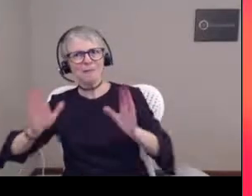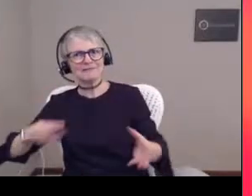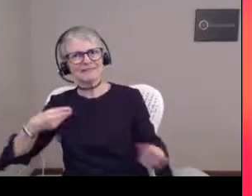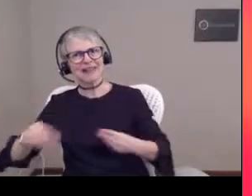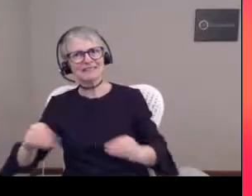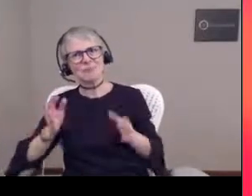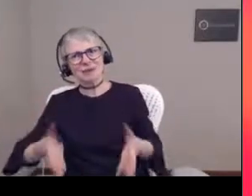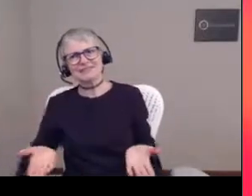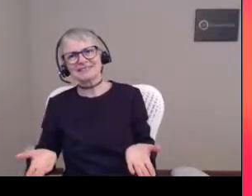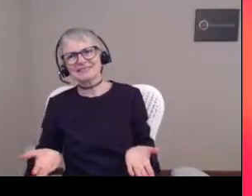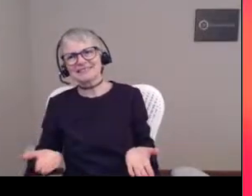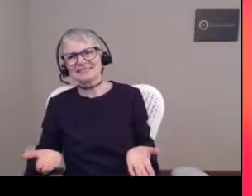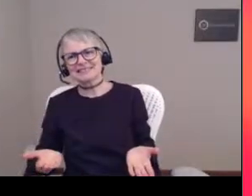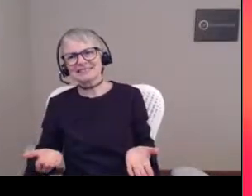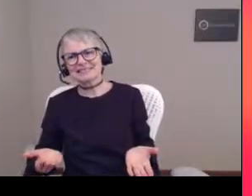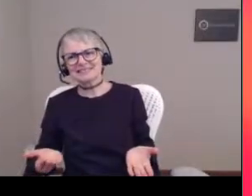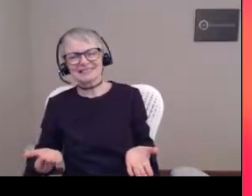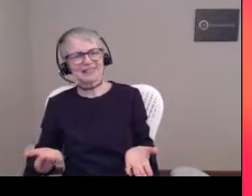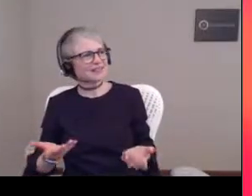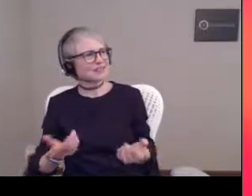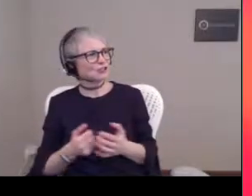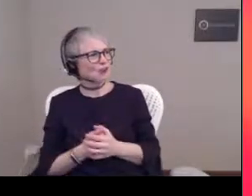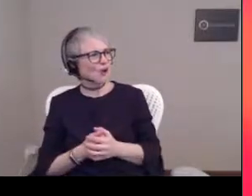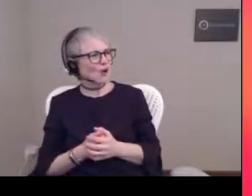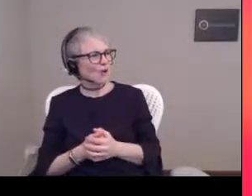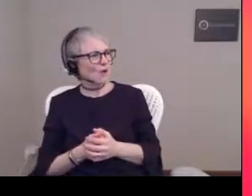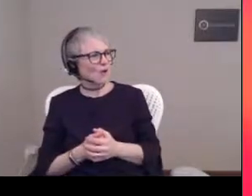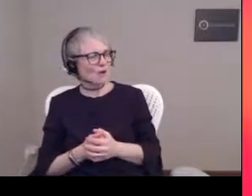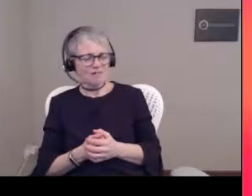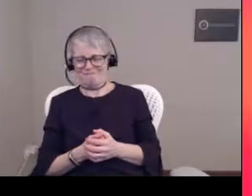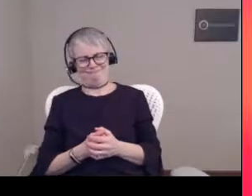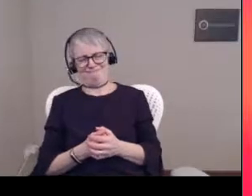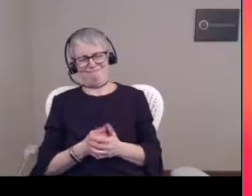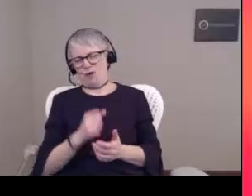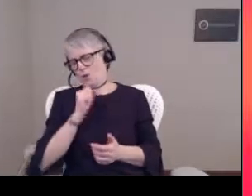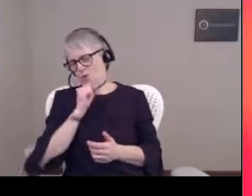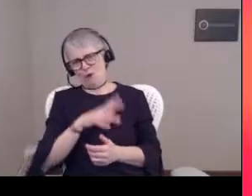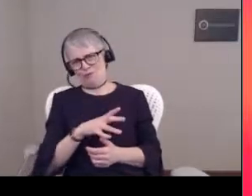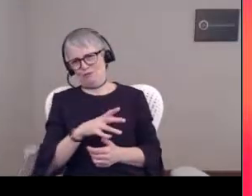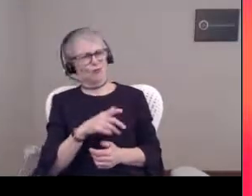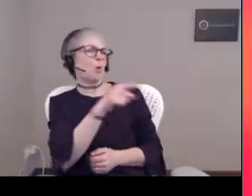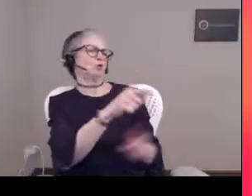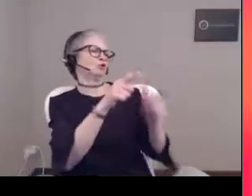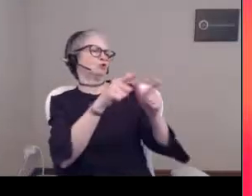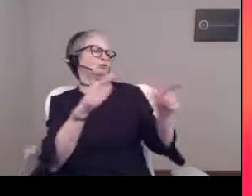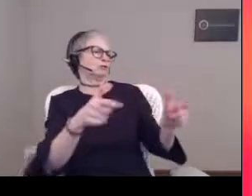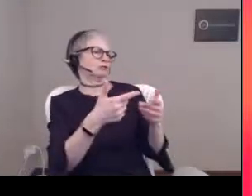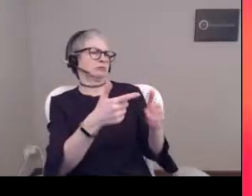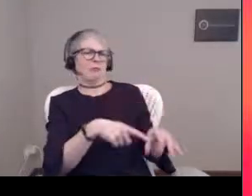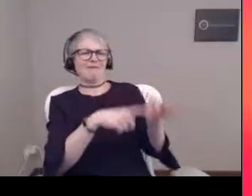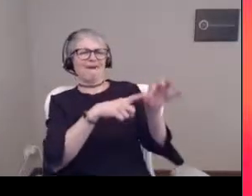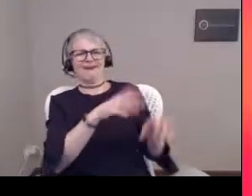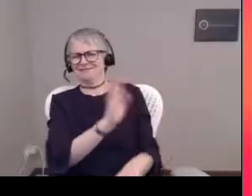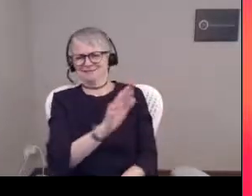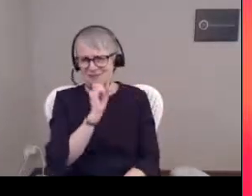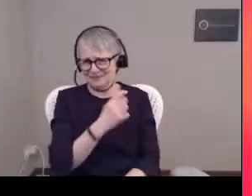feedback to candidates. We try to understand how we come to that decision and give you constructive feedback to work on for next